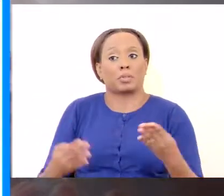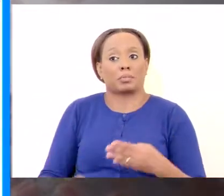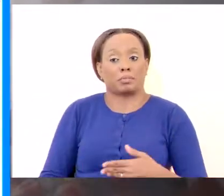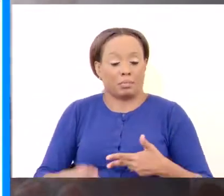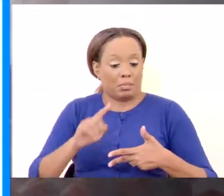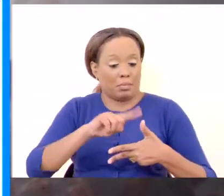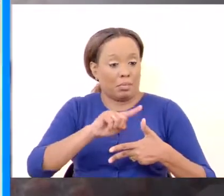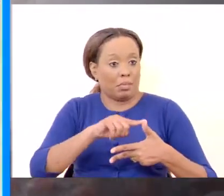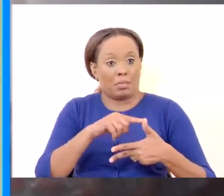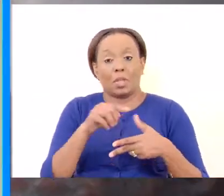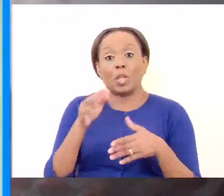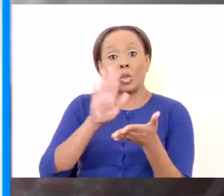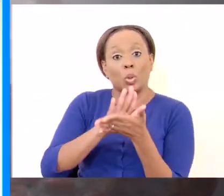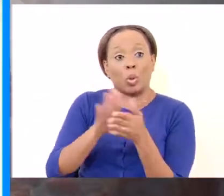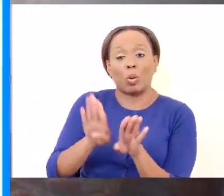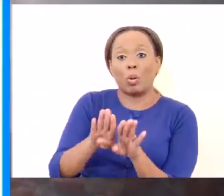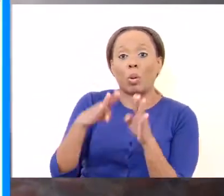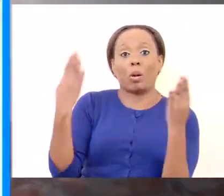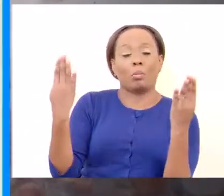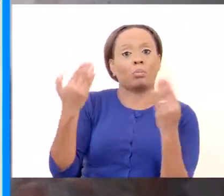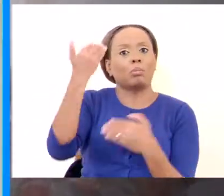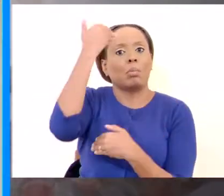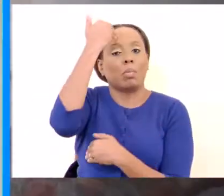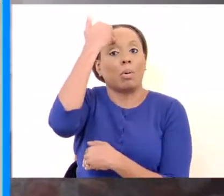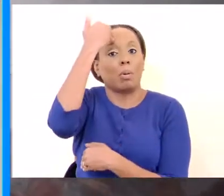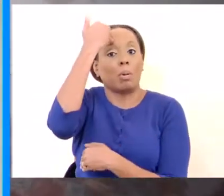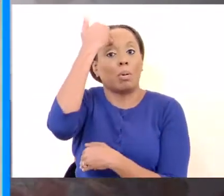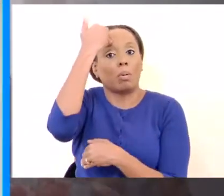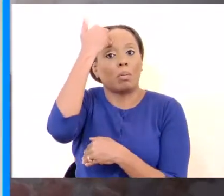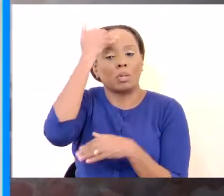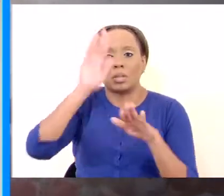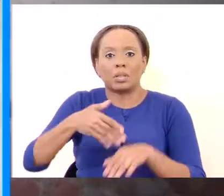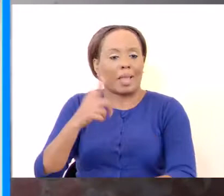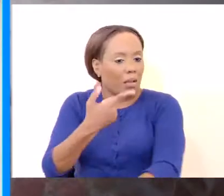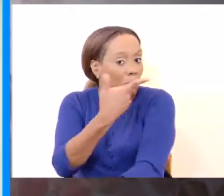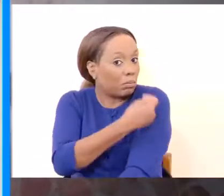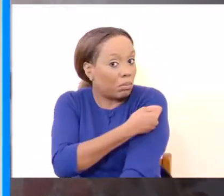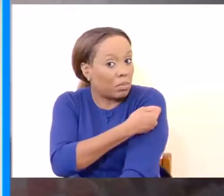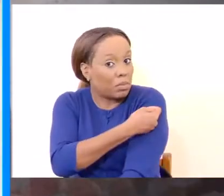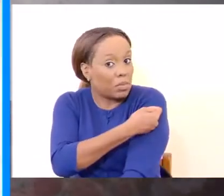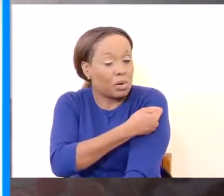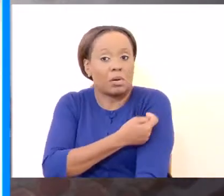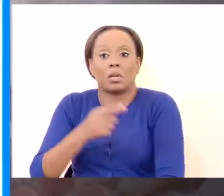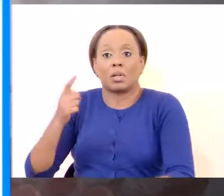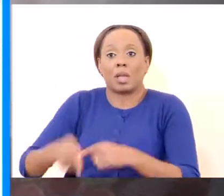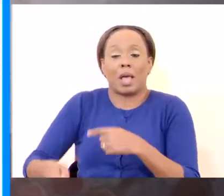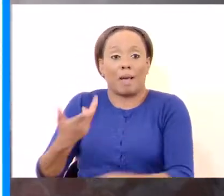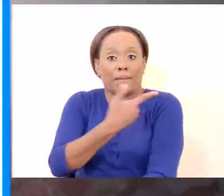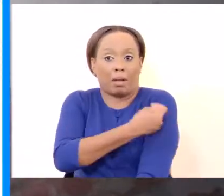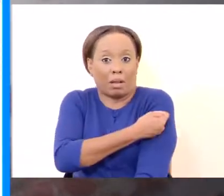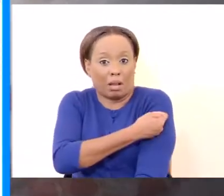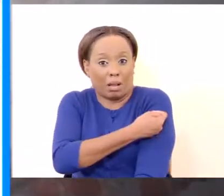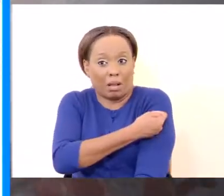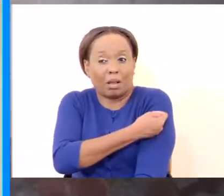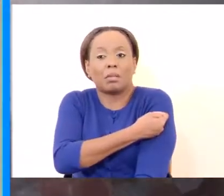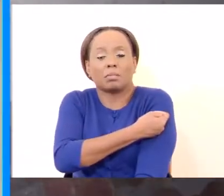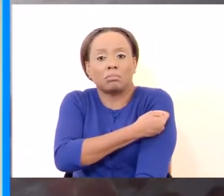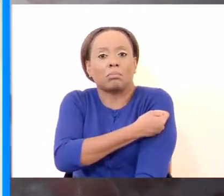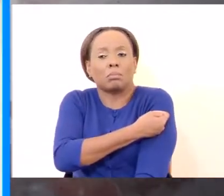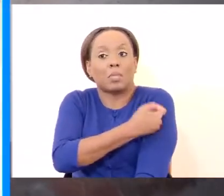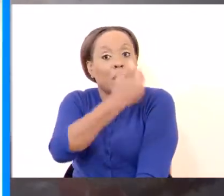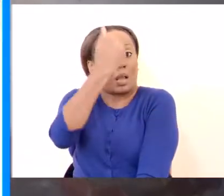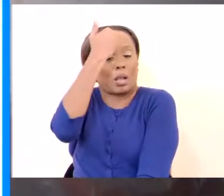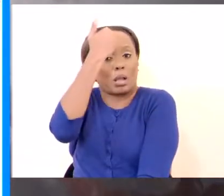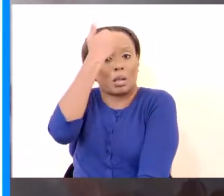possibility of schools reopening, we know that children cannot be vaccinated. I know that this disease